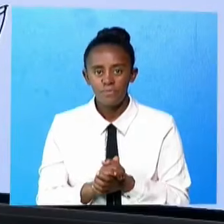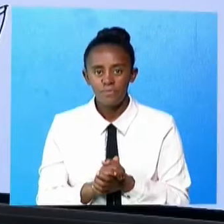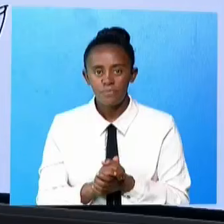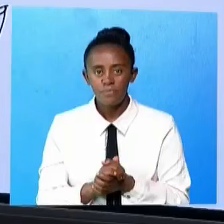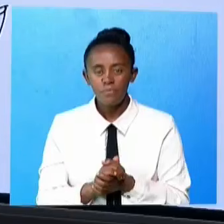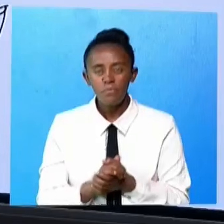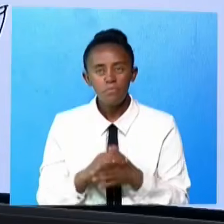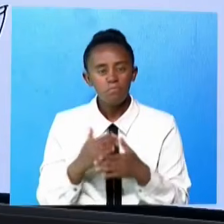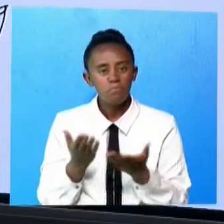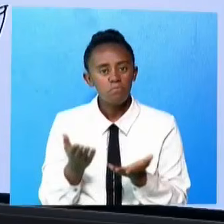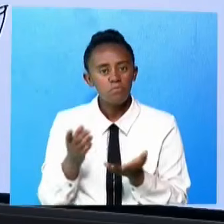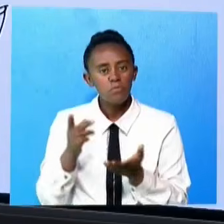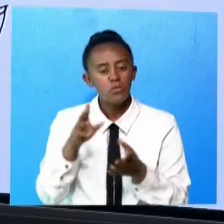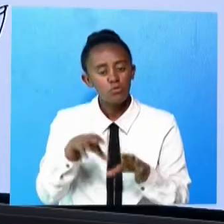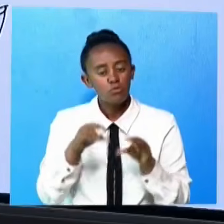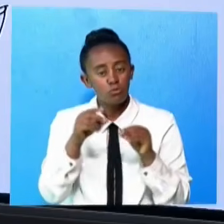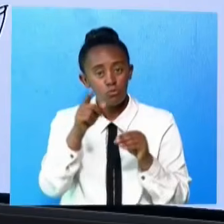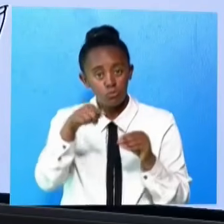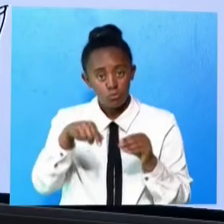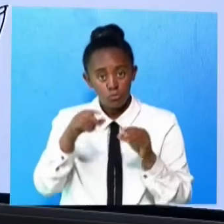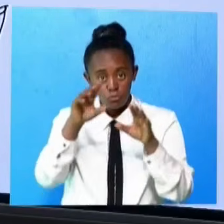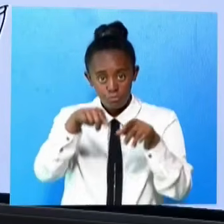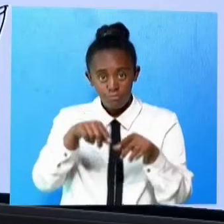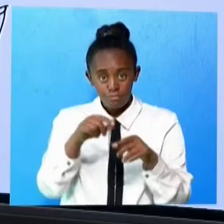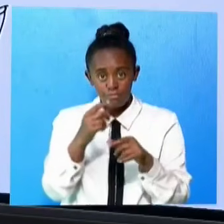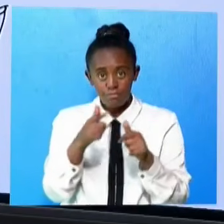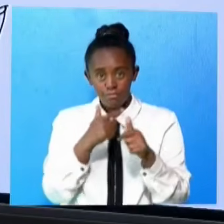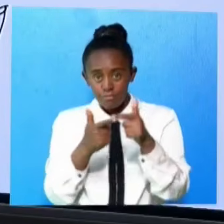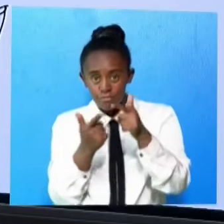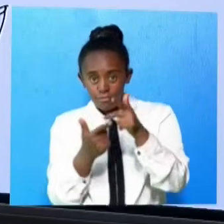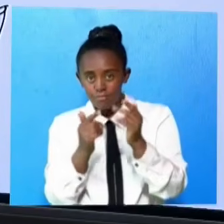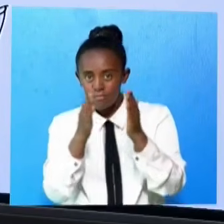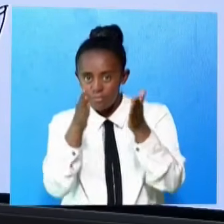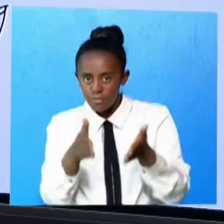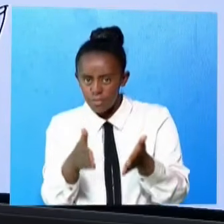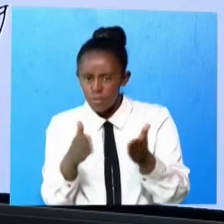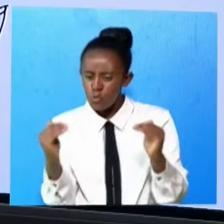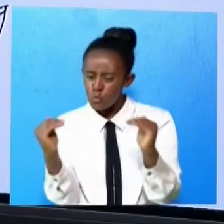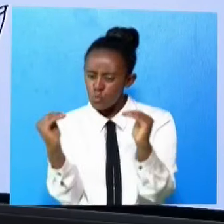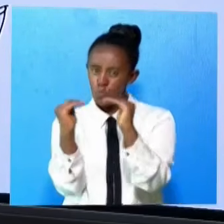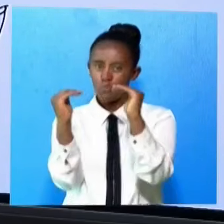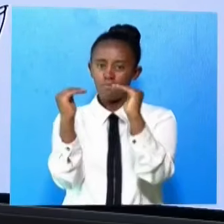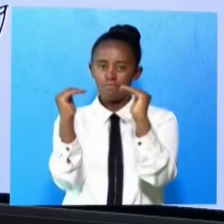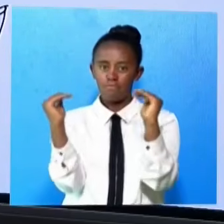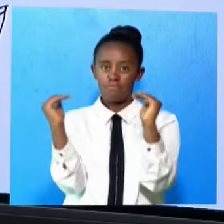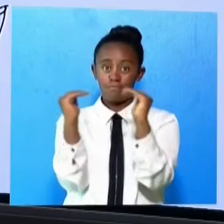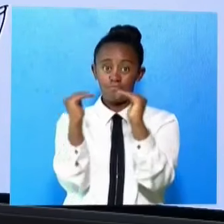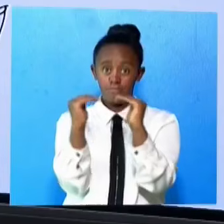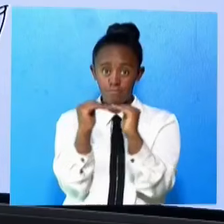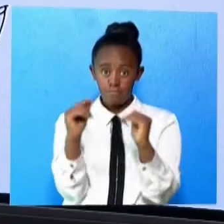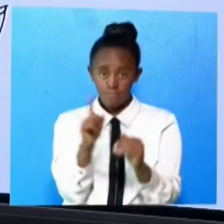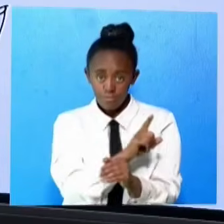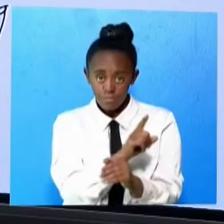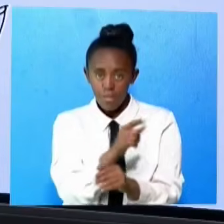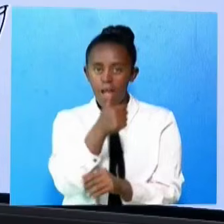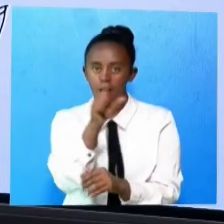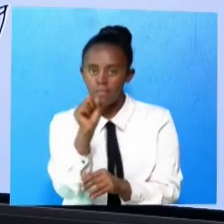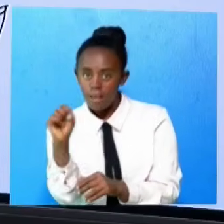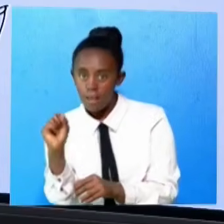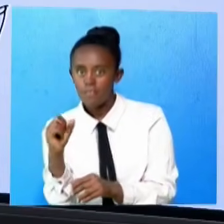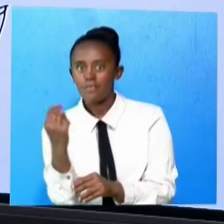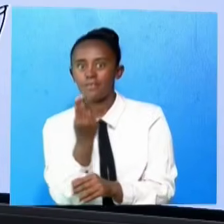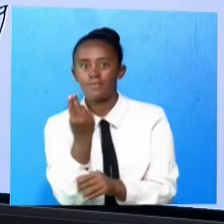If peoples are or if students are equal in their age, use as structure.